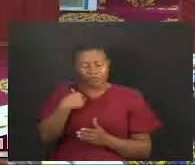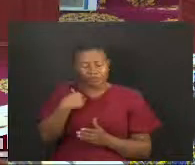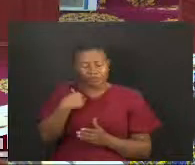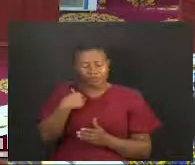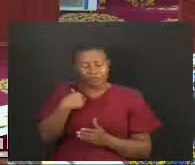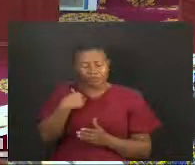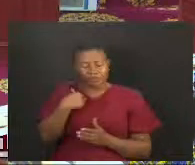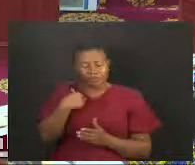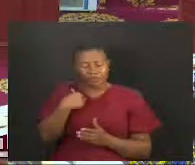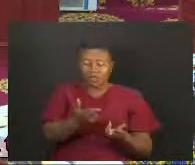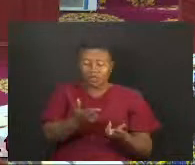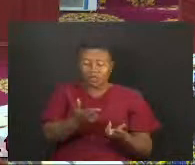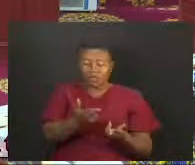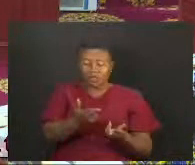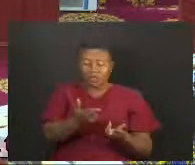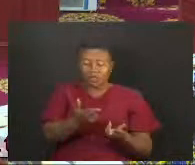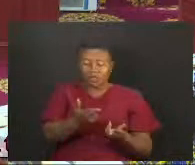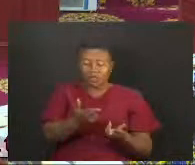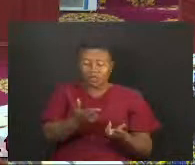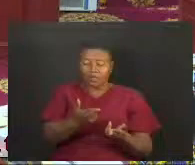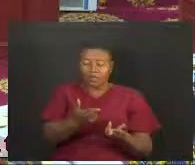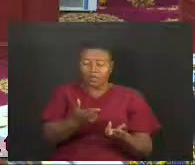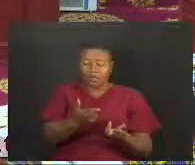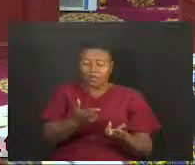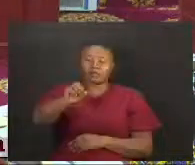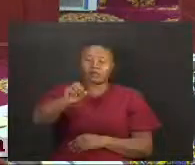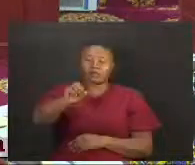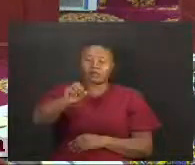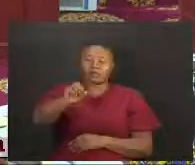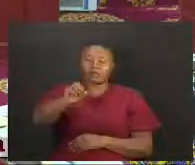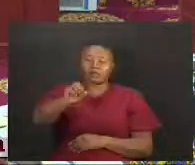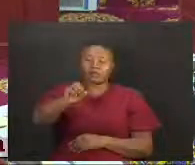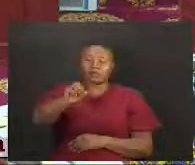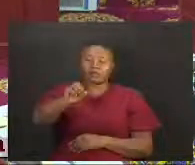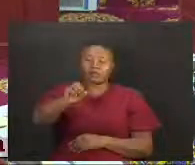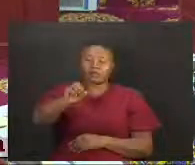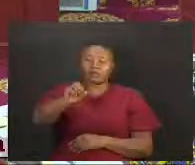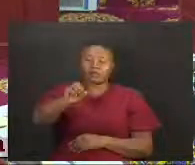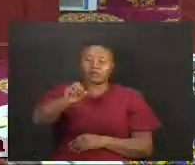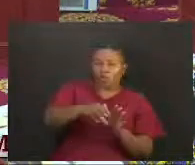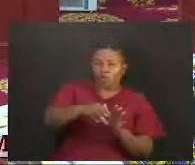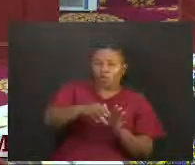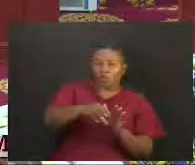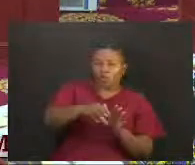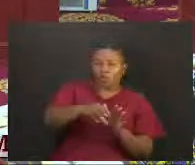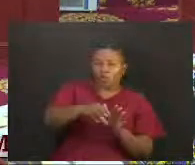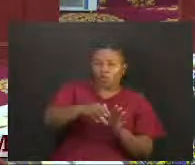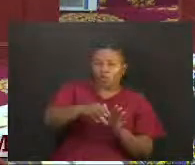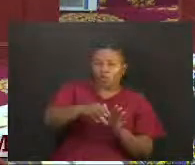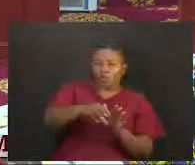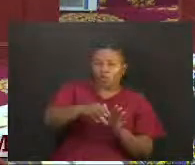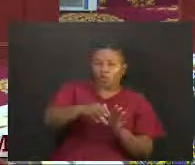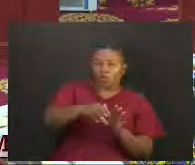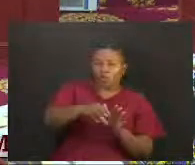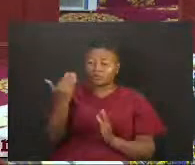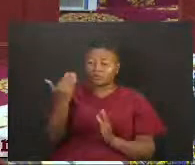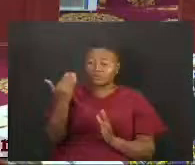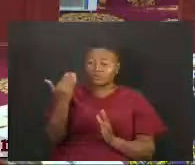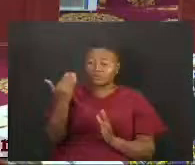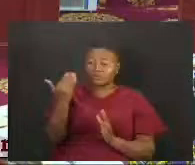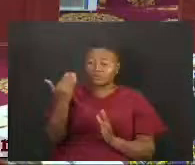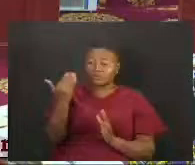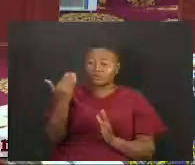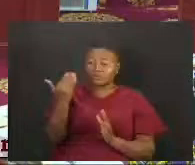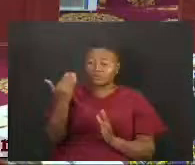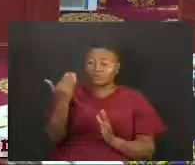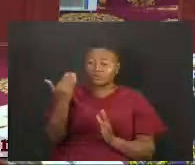Hansard Department to capture the entire budget statement and economic policy of government for the year ending 31st